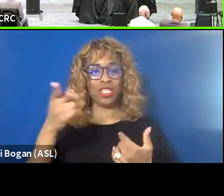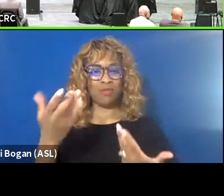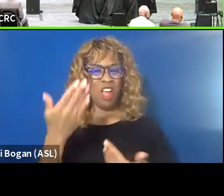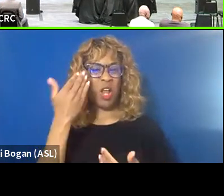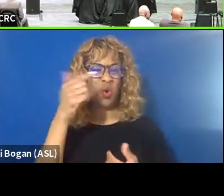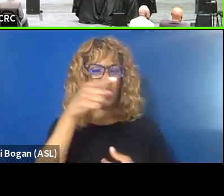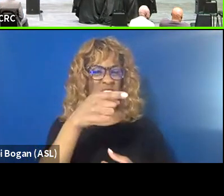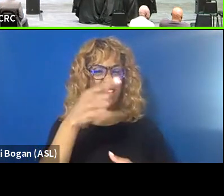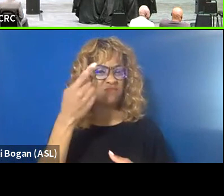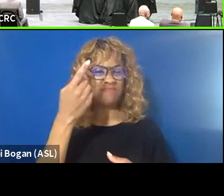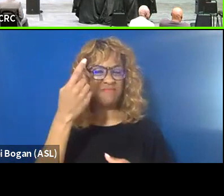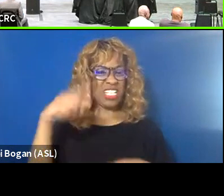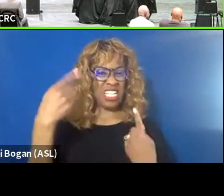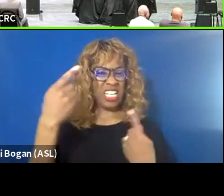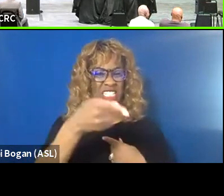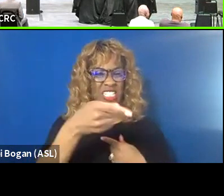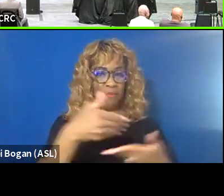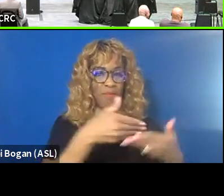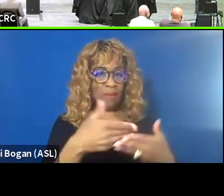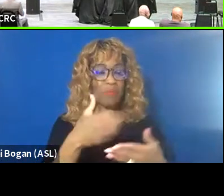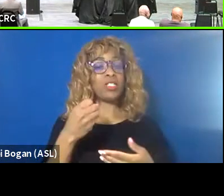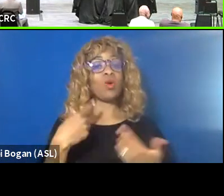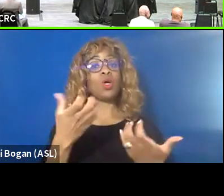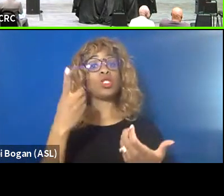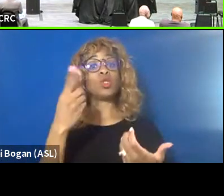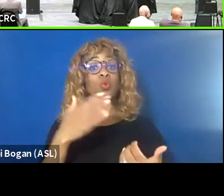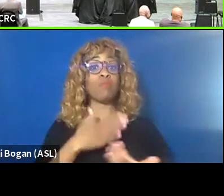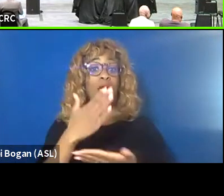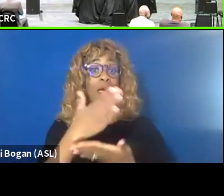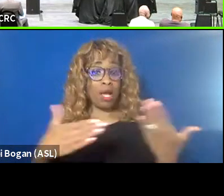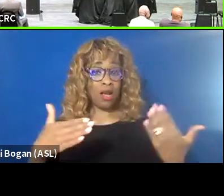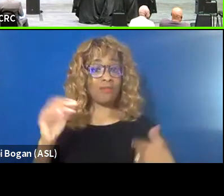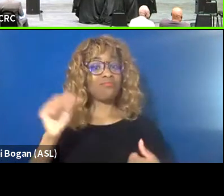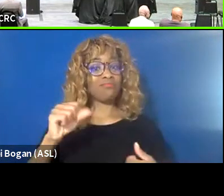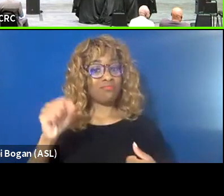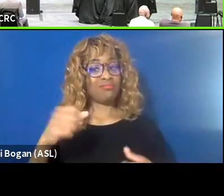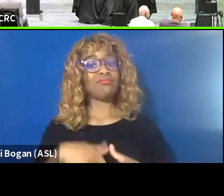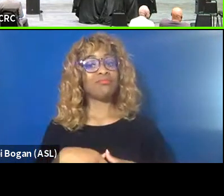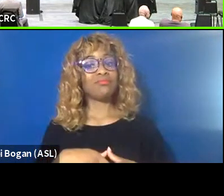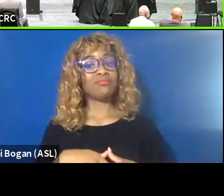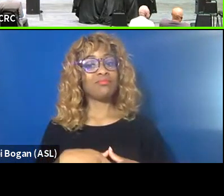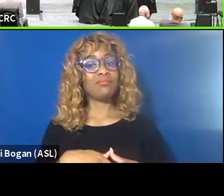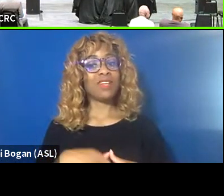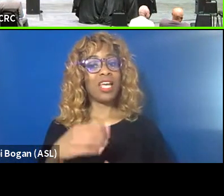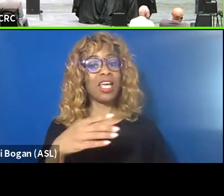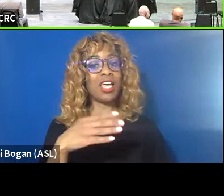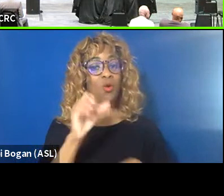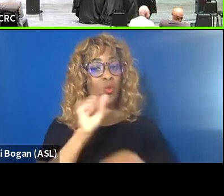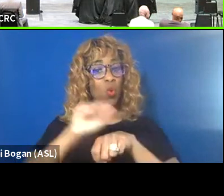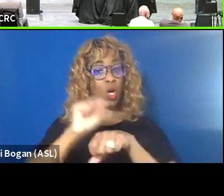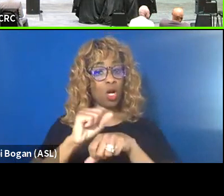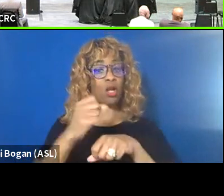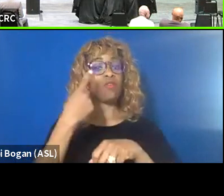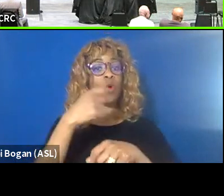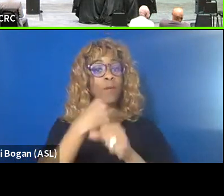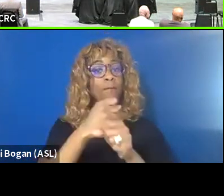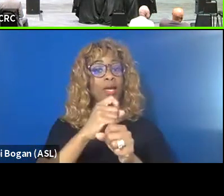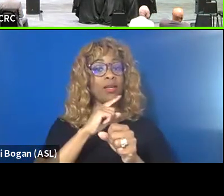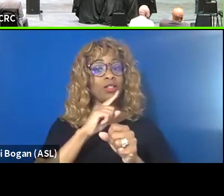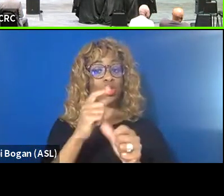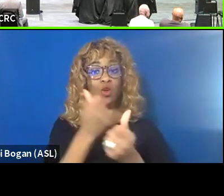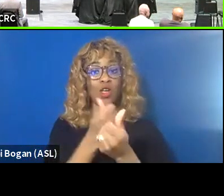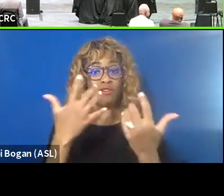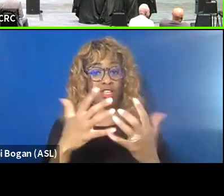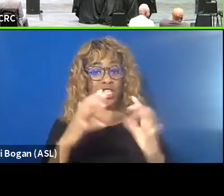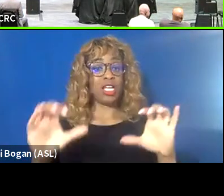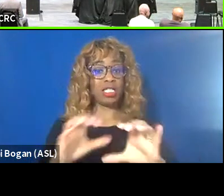baby. So I want to do my part. Oh yeah, I want to do my part in working to make sure everything